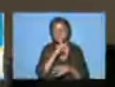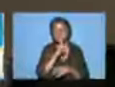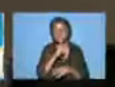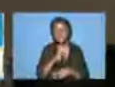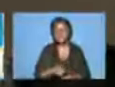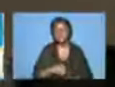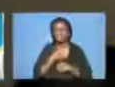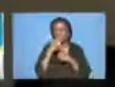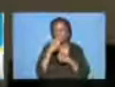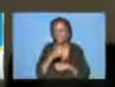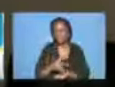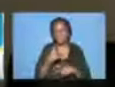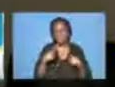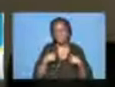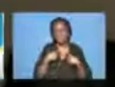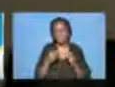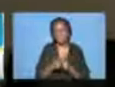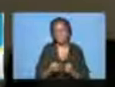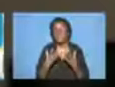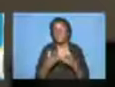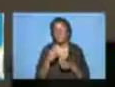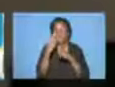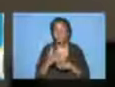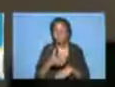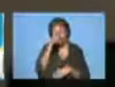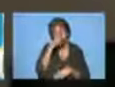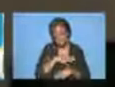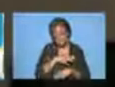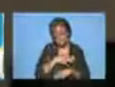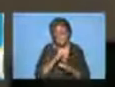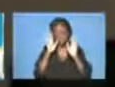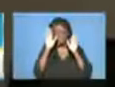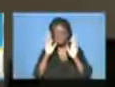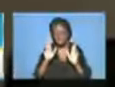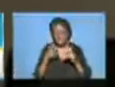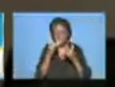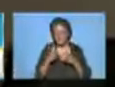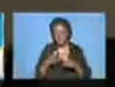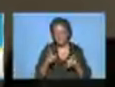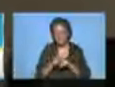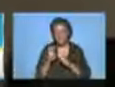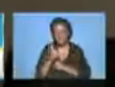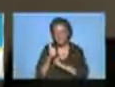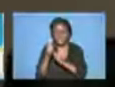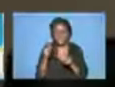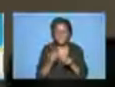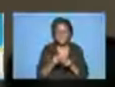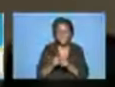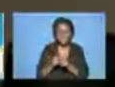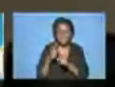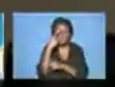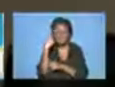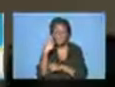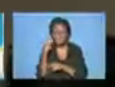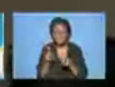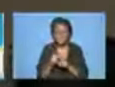many behemoth guys, so many great players. You know, just following the same goals, chasing the same goal, and understanding the opportunity that we have at